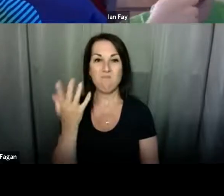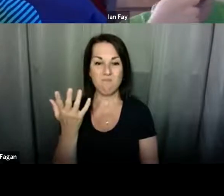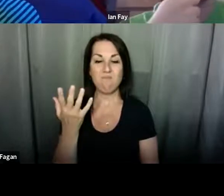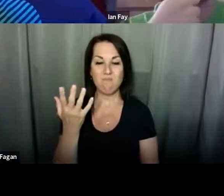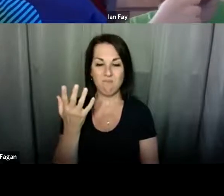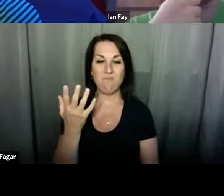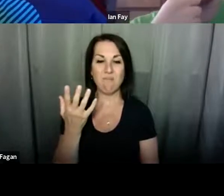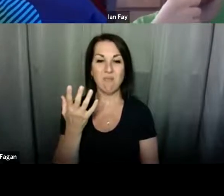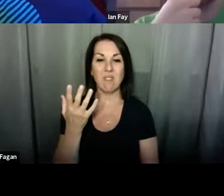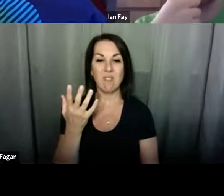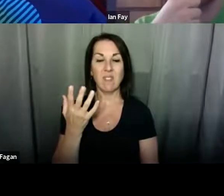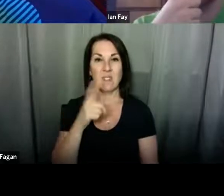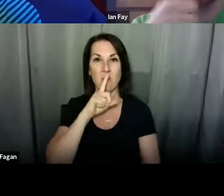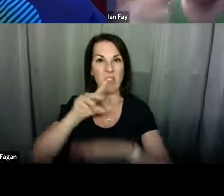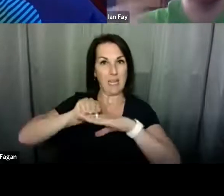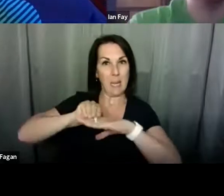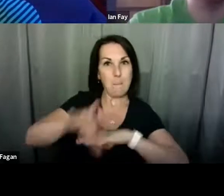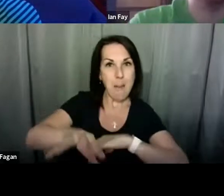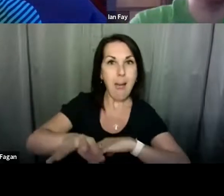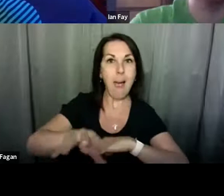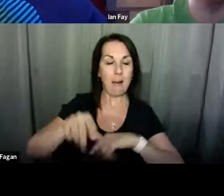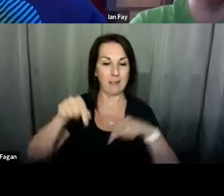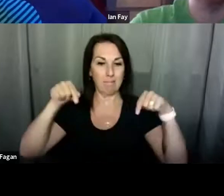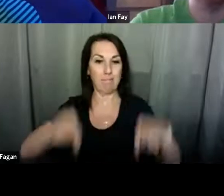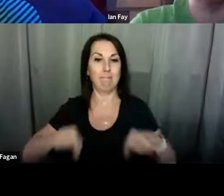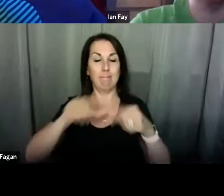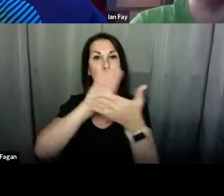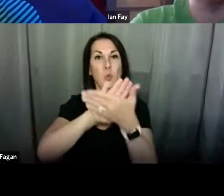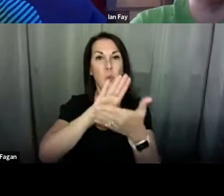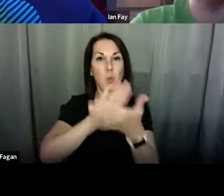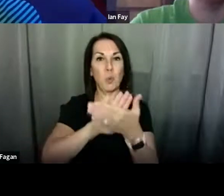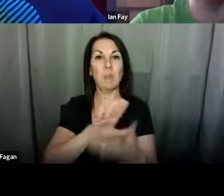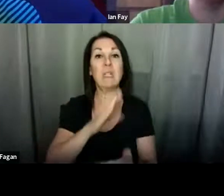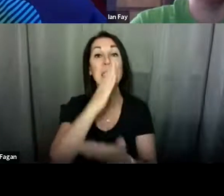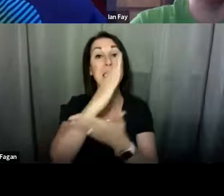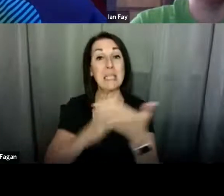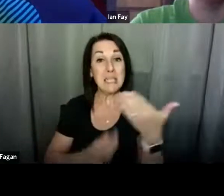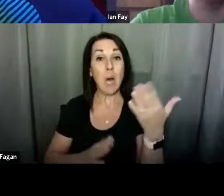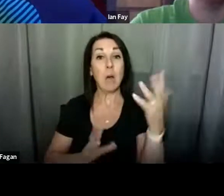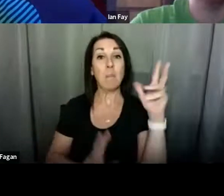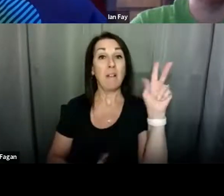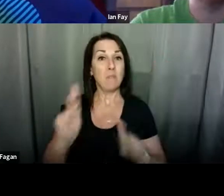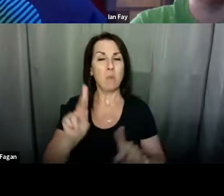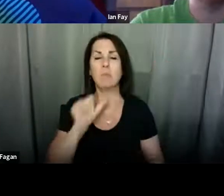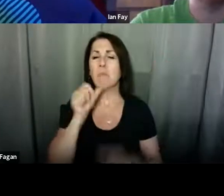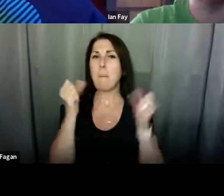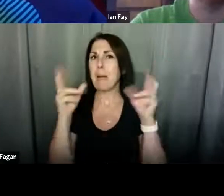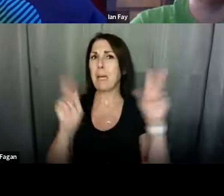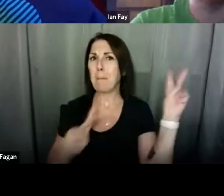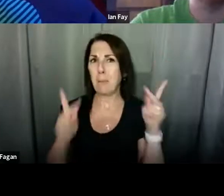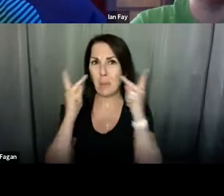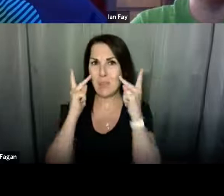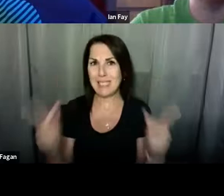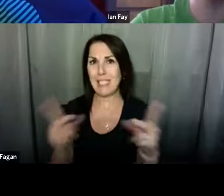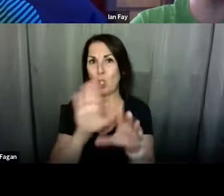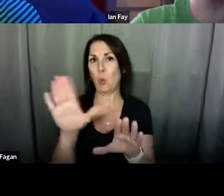they're going to make such an impact in the schools. I mean, just some of the folks, so not very many people have seen this